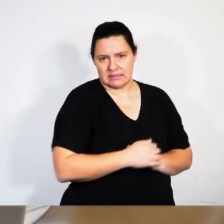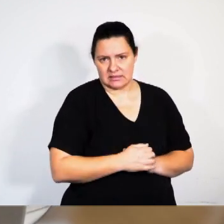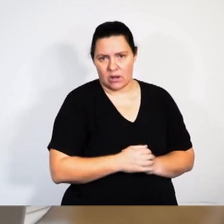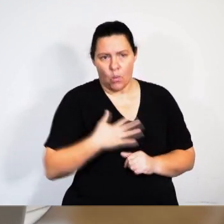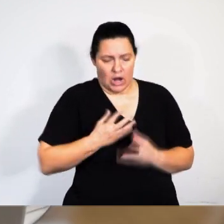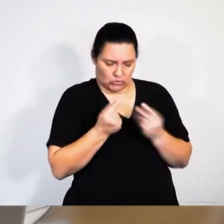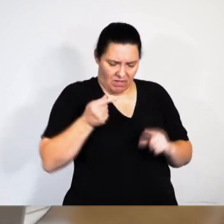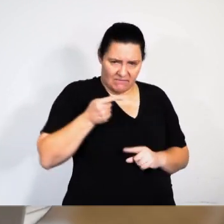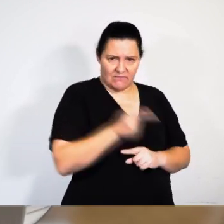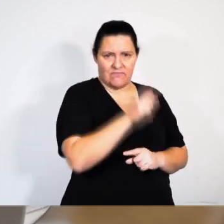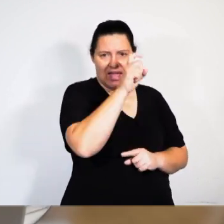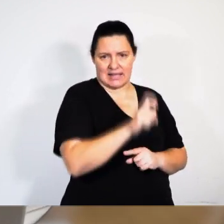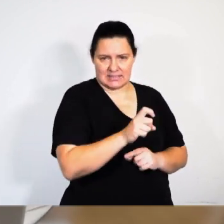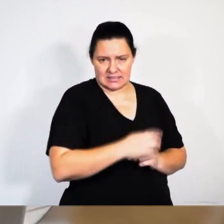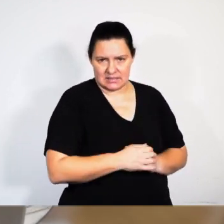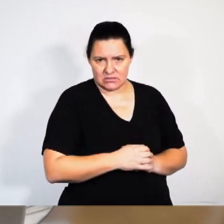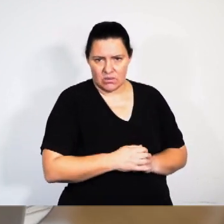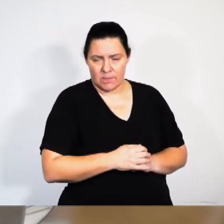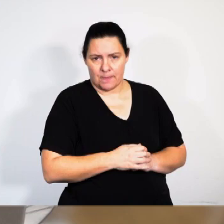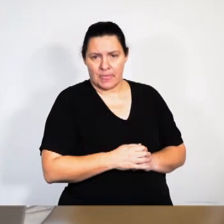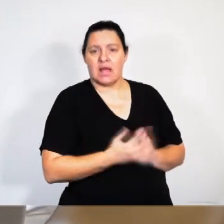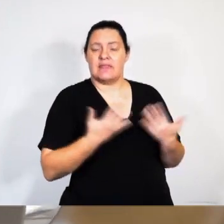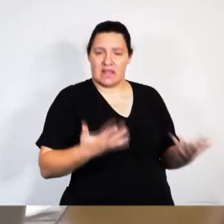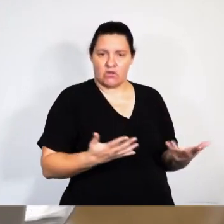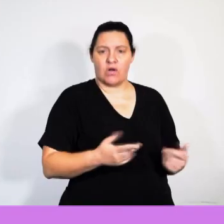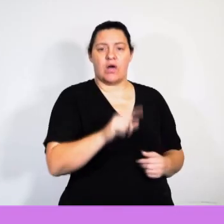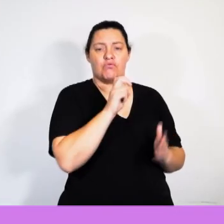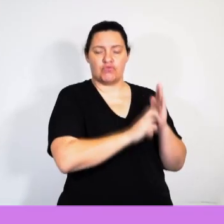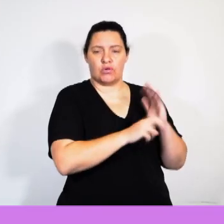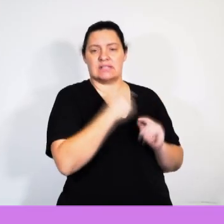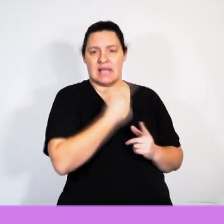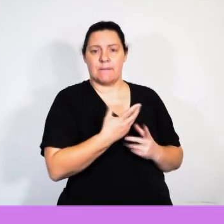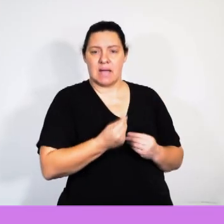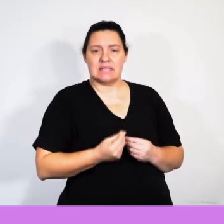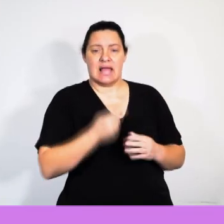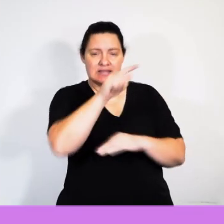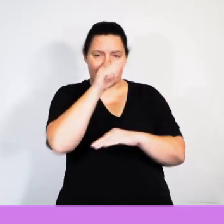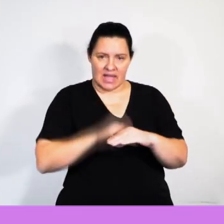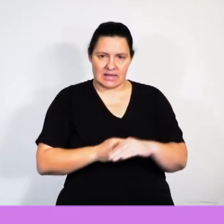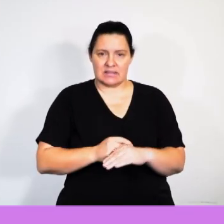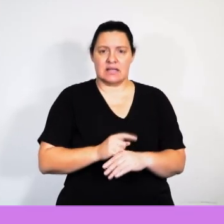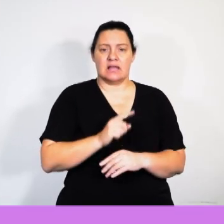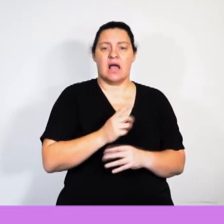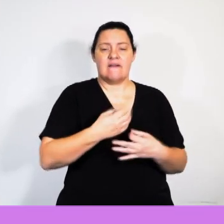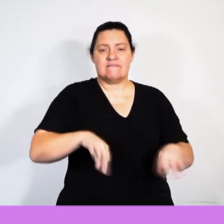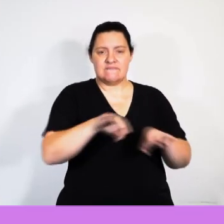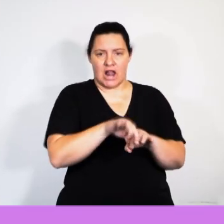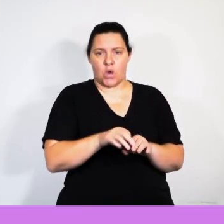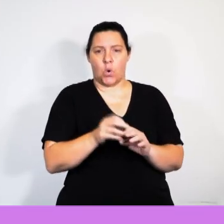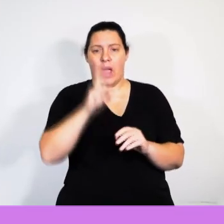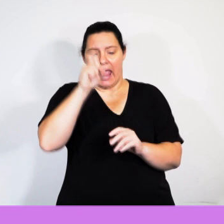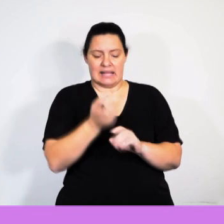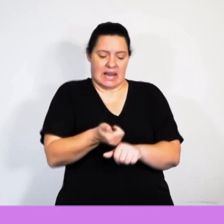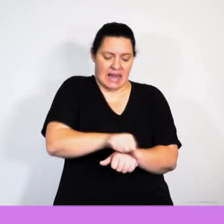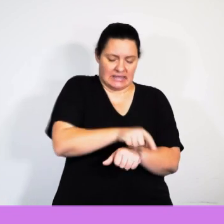alone because that is what we are solving for. It is our unknown value. Therefore, the rules say we will have to divide by the value